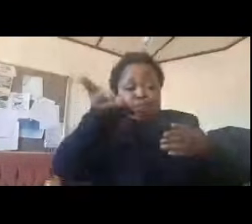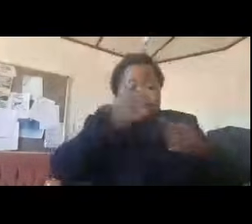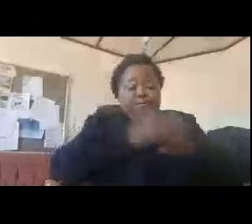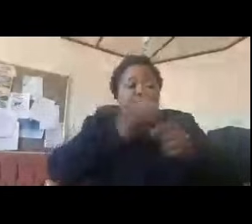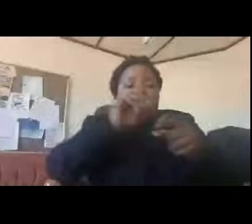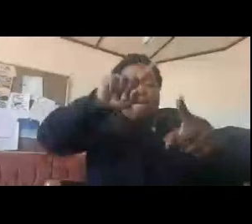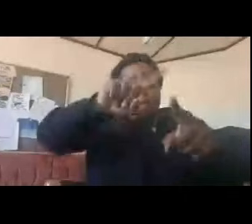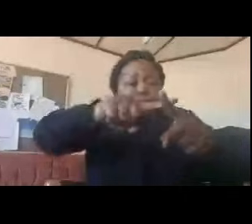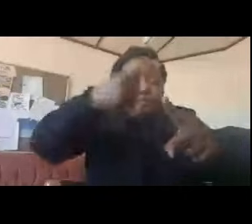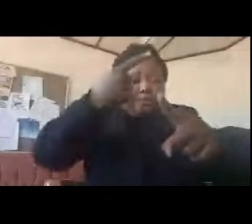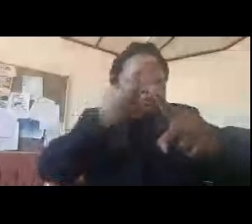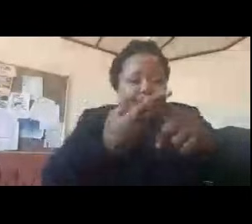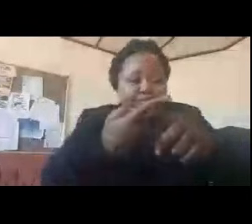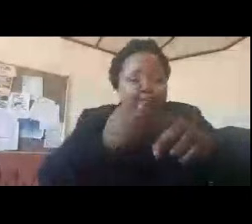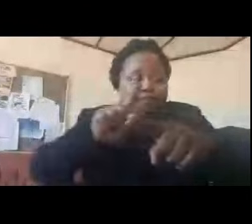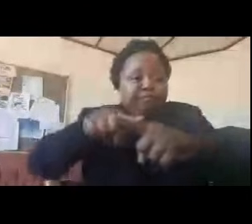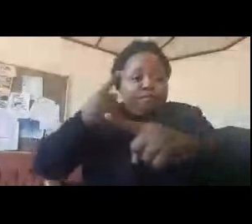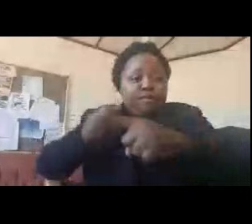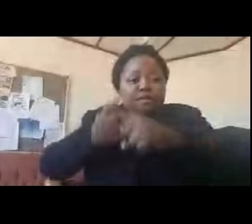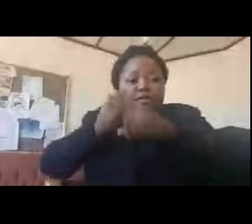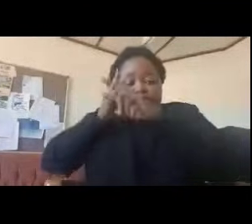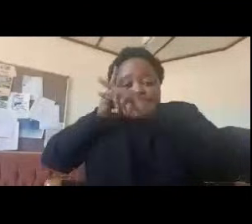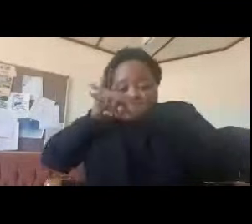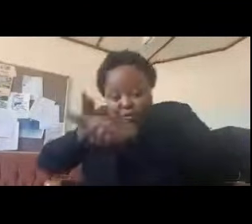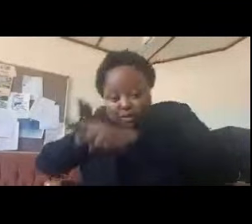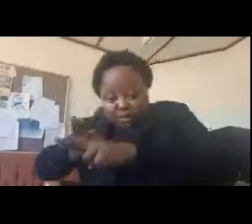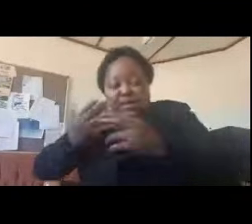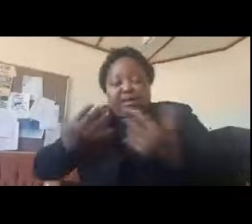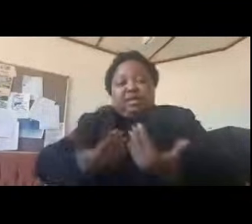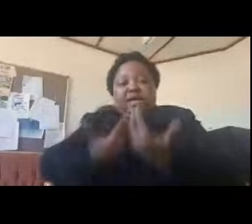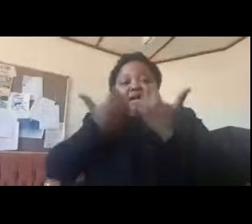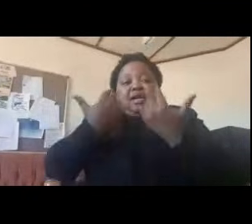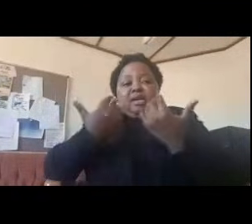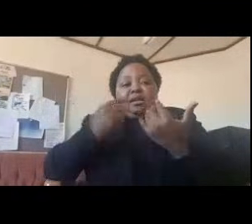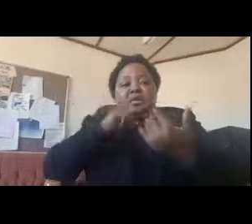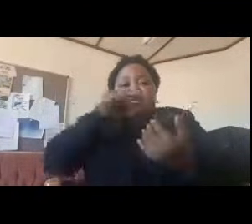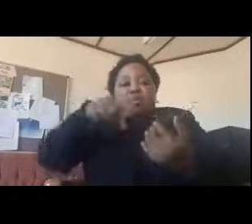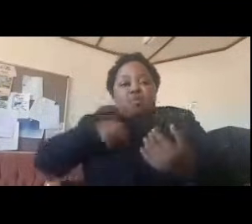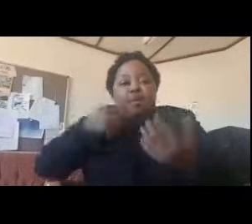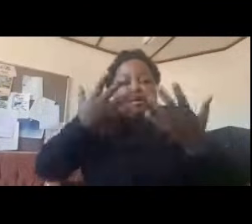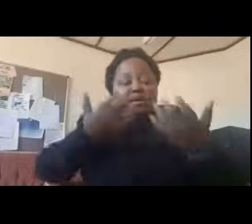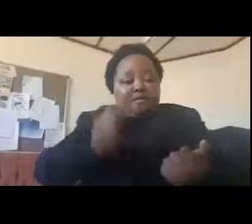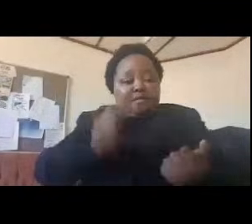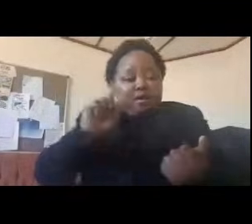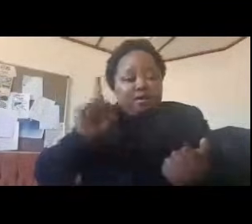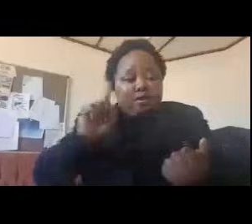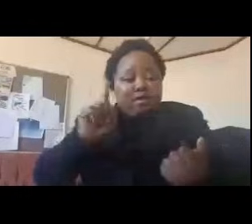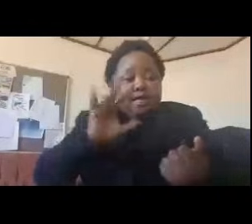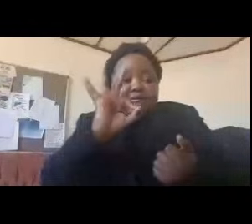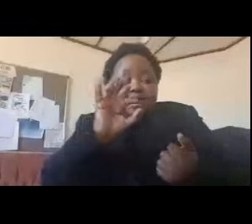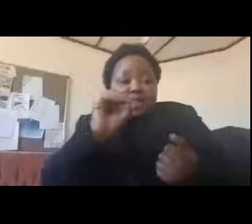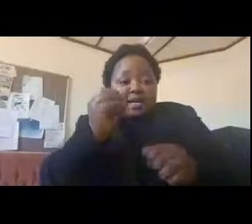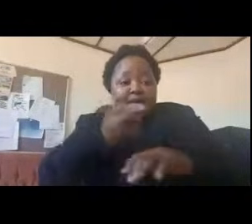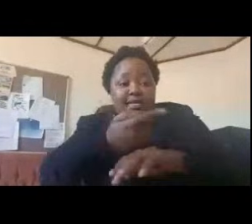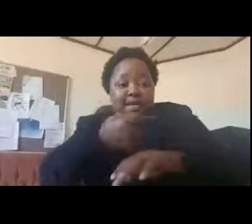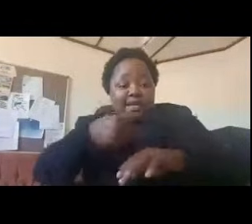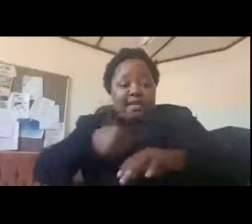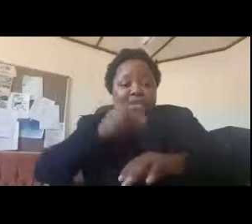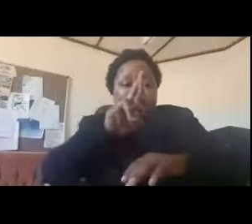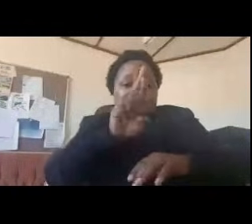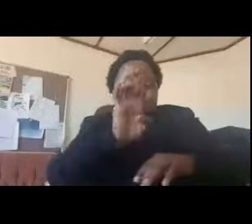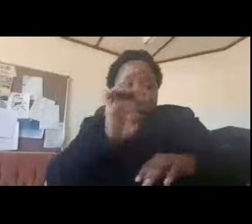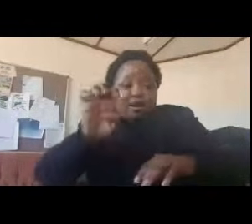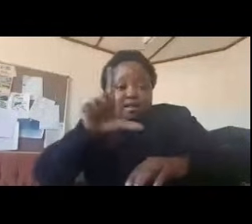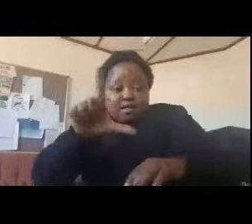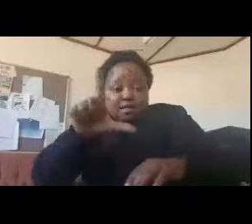The respect challenge. We create short 30 seconds reels showing toxic argument versus healthy